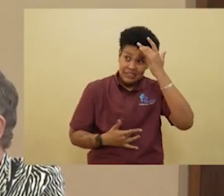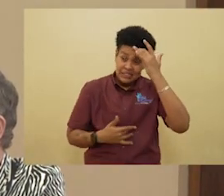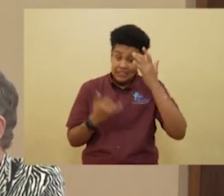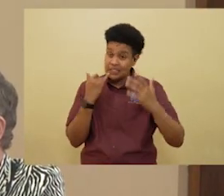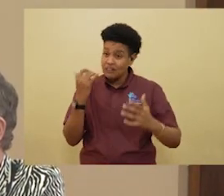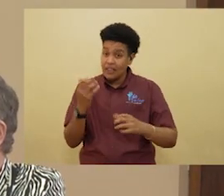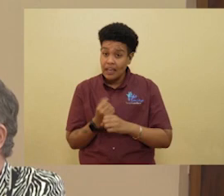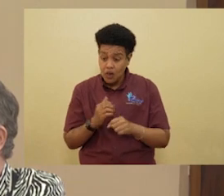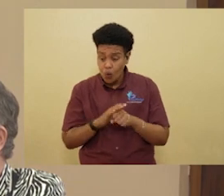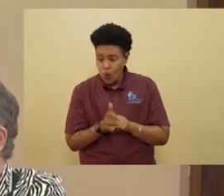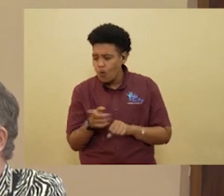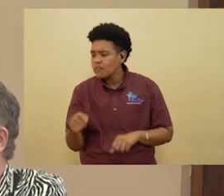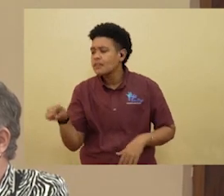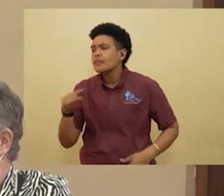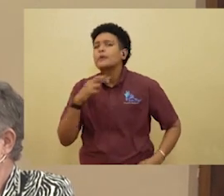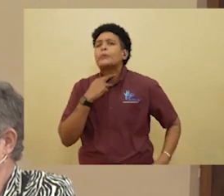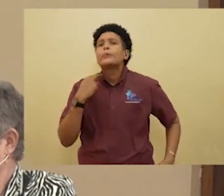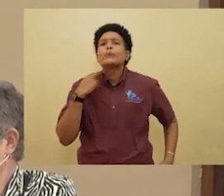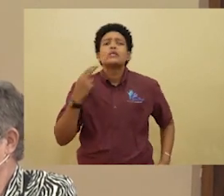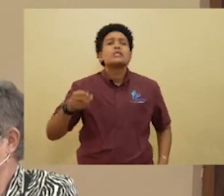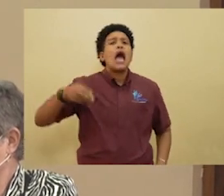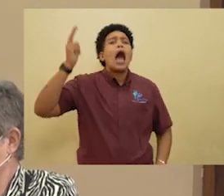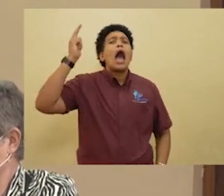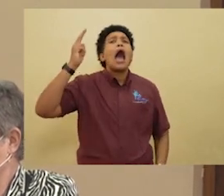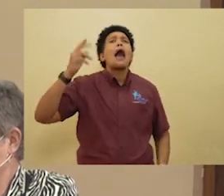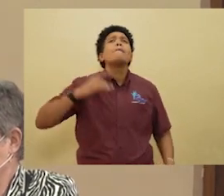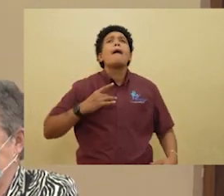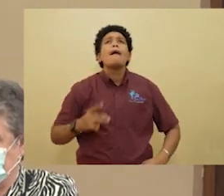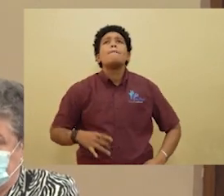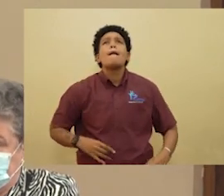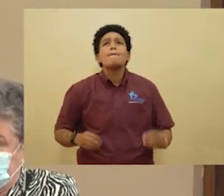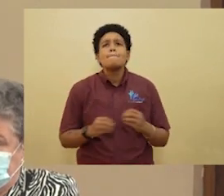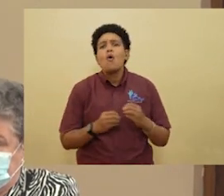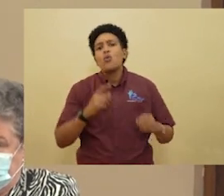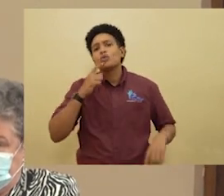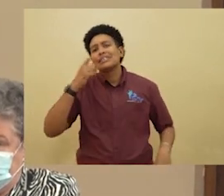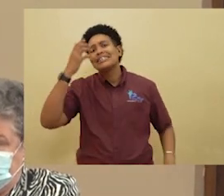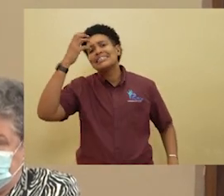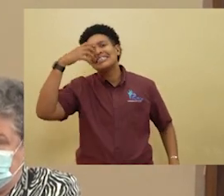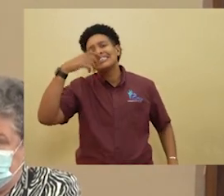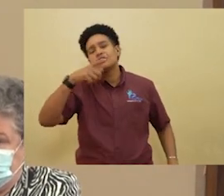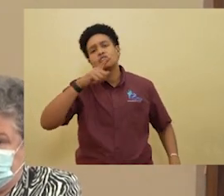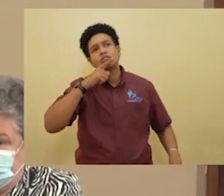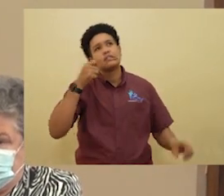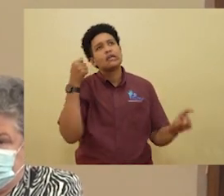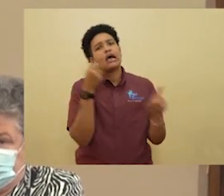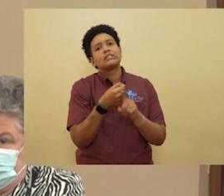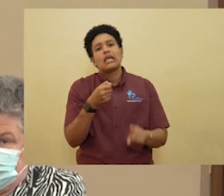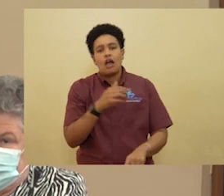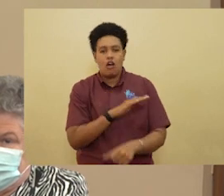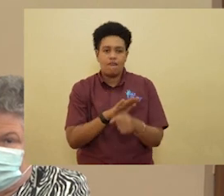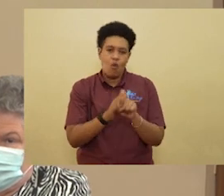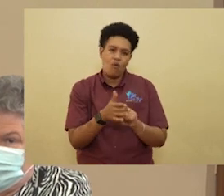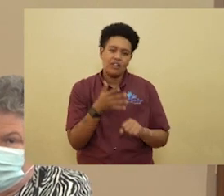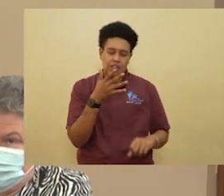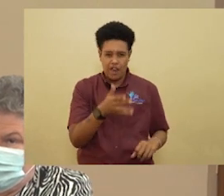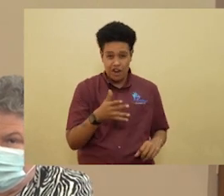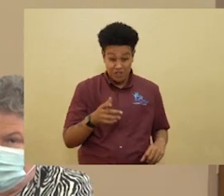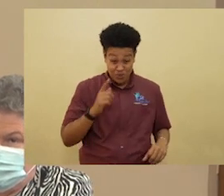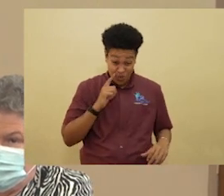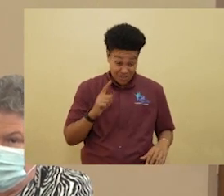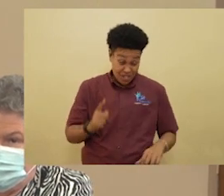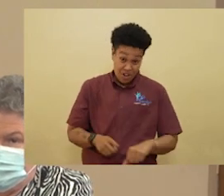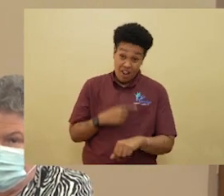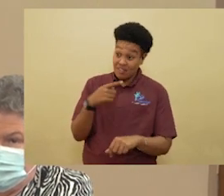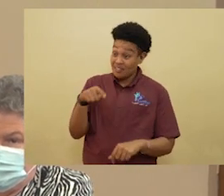they get COVID, they're at risk of having more serious attack of COVID. So as long